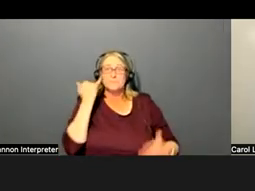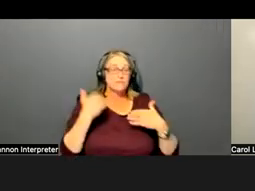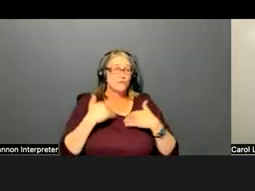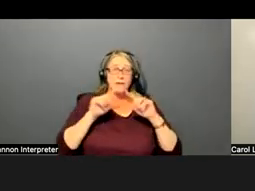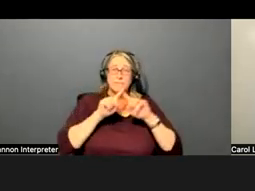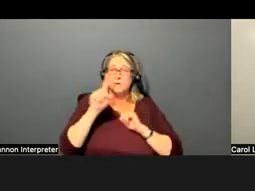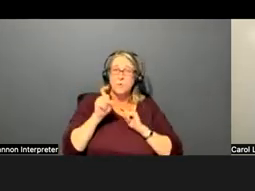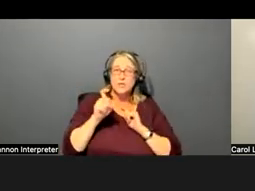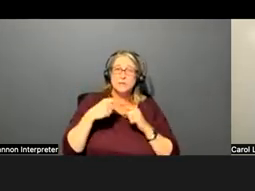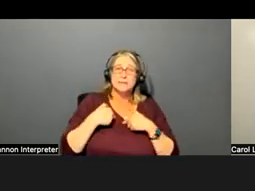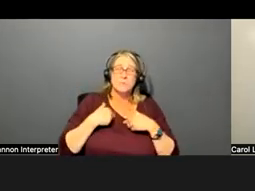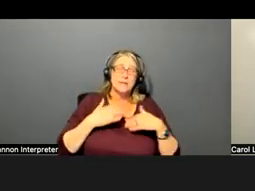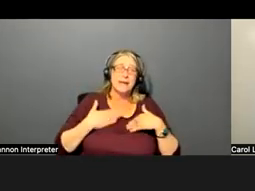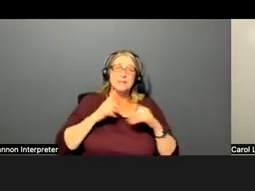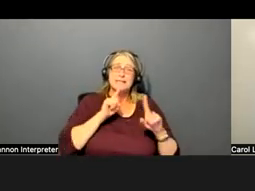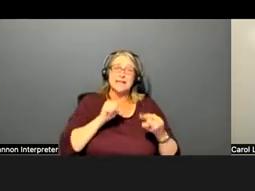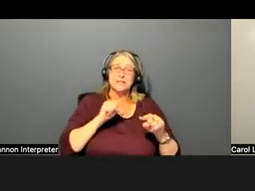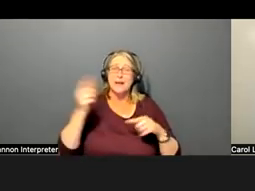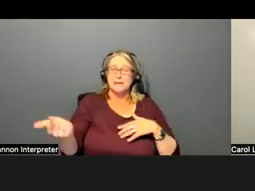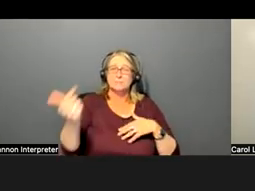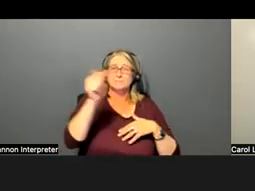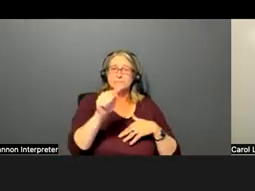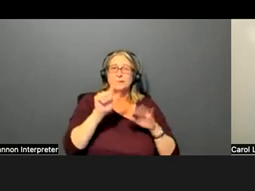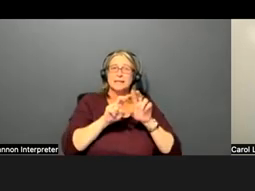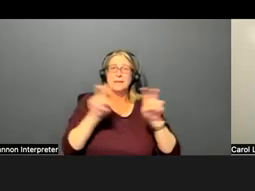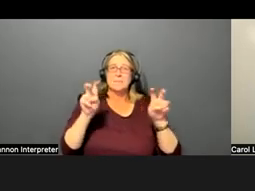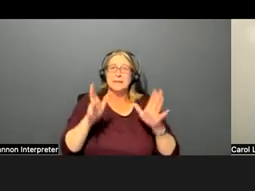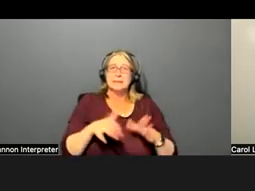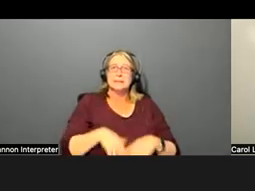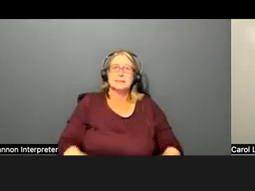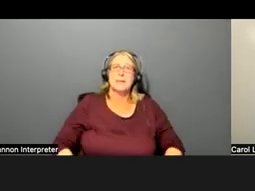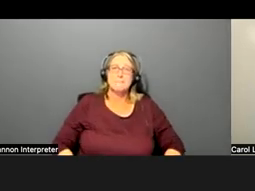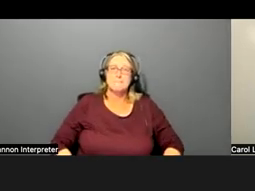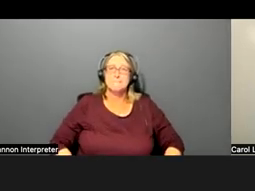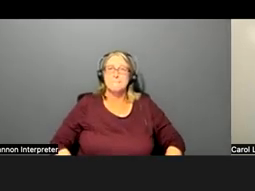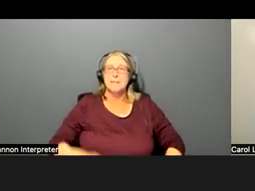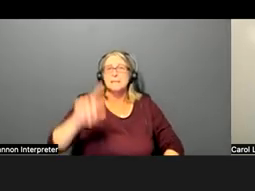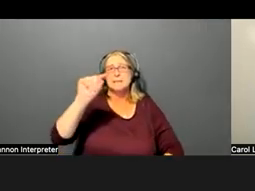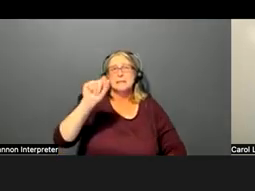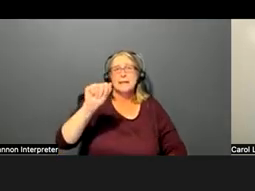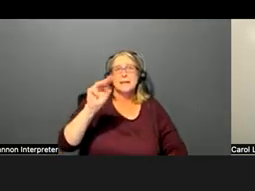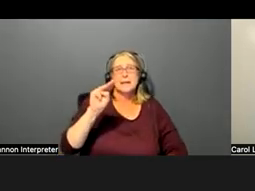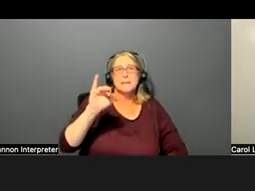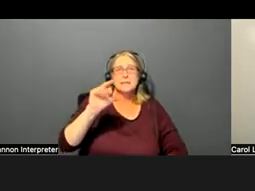are, and I will pass it on to the next panelist, which I believe is Tamika.